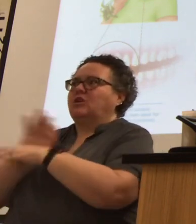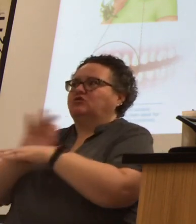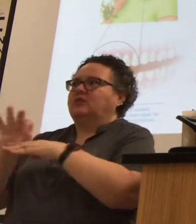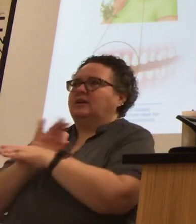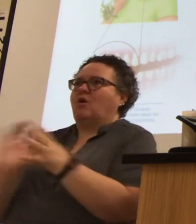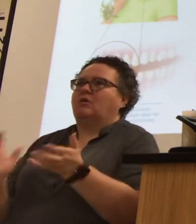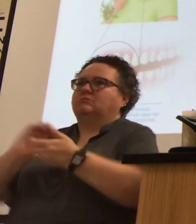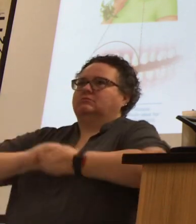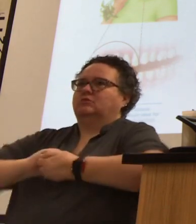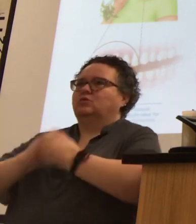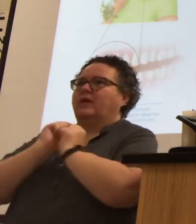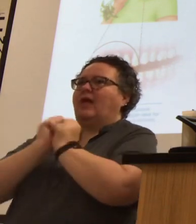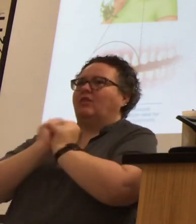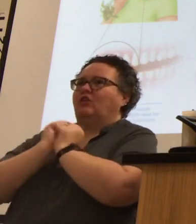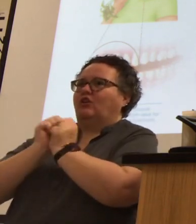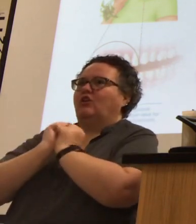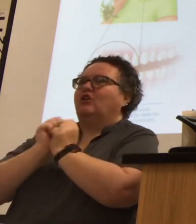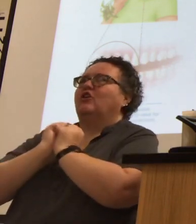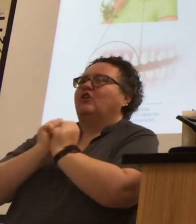P.